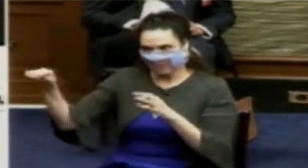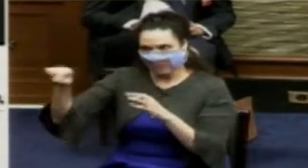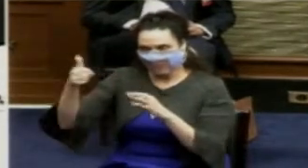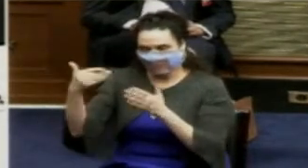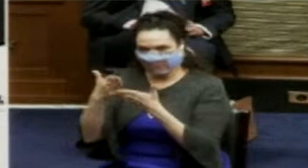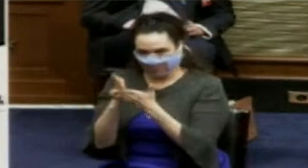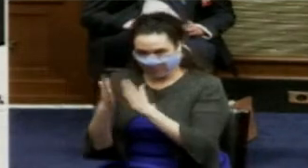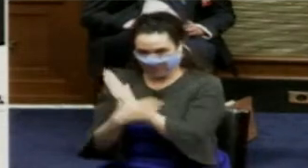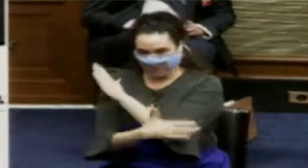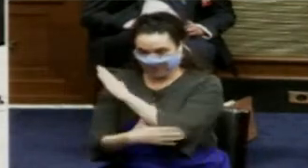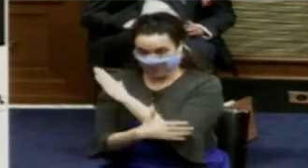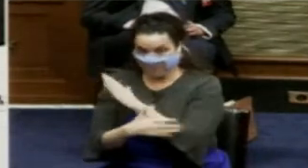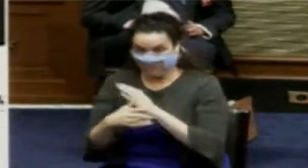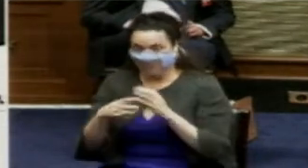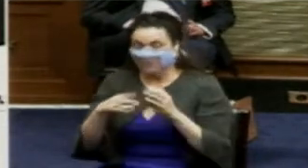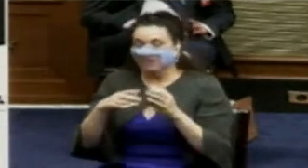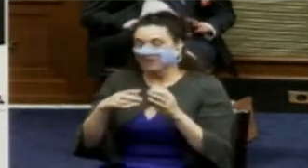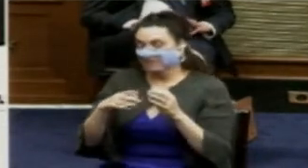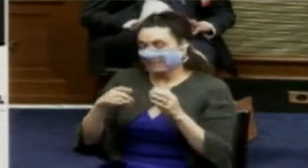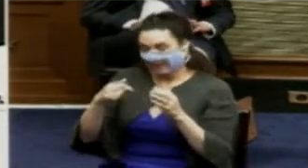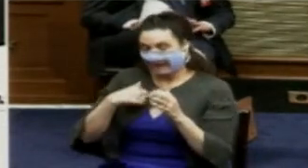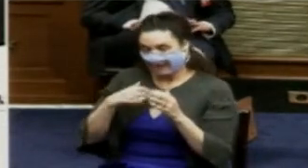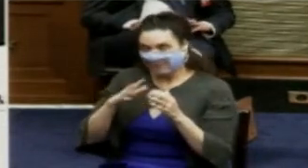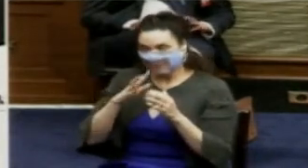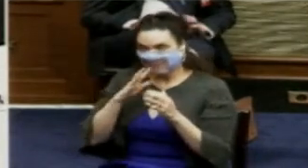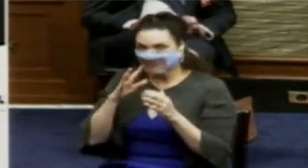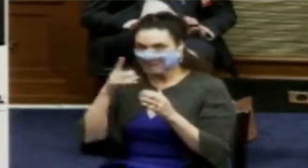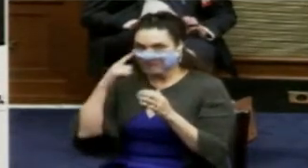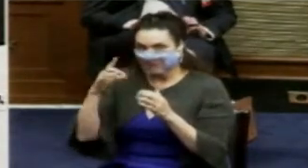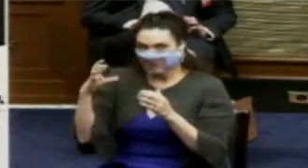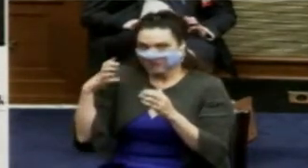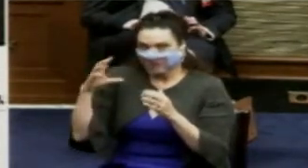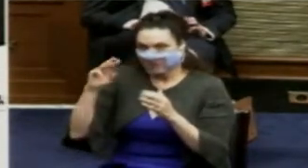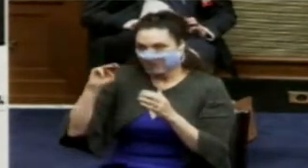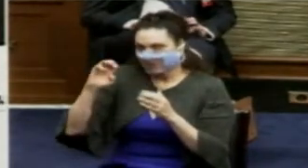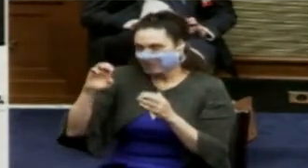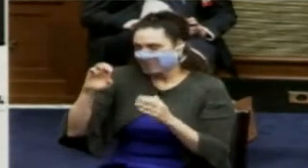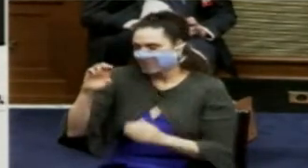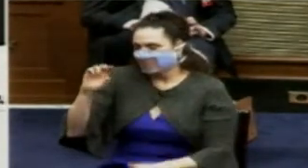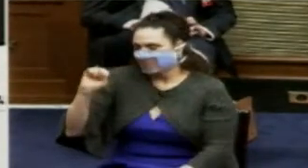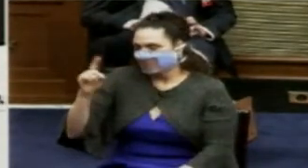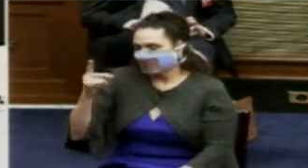say this, regard our investments as education